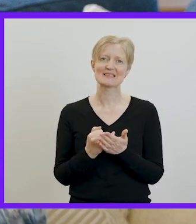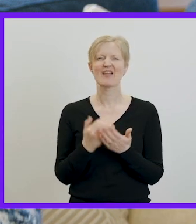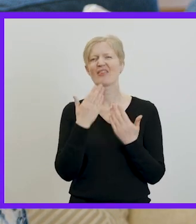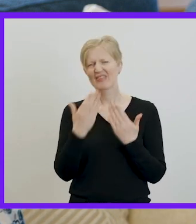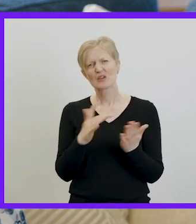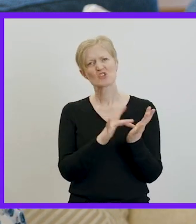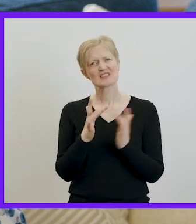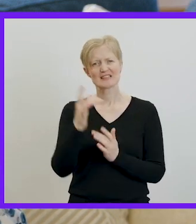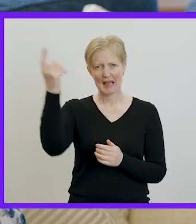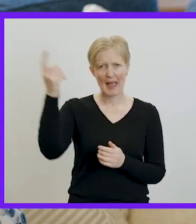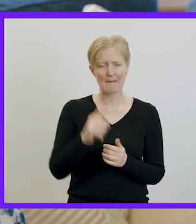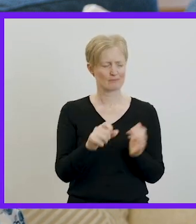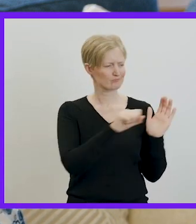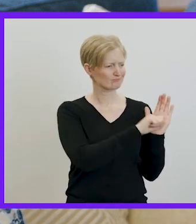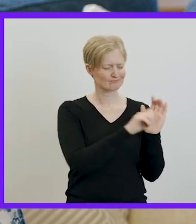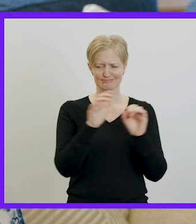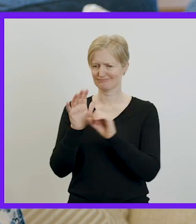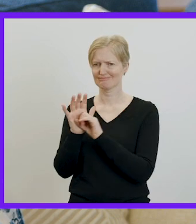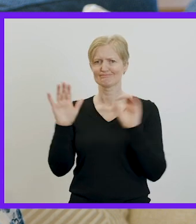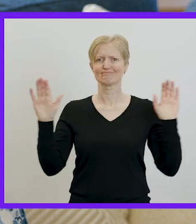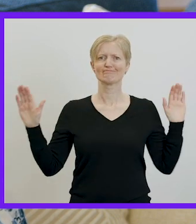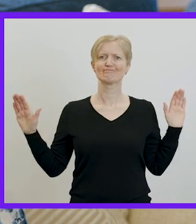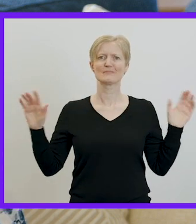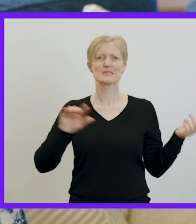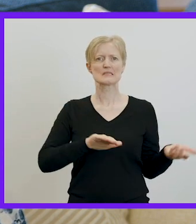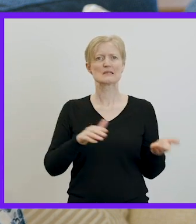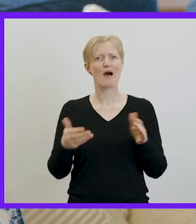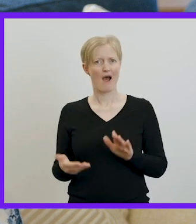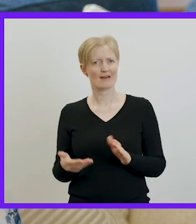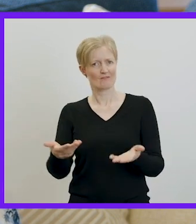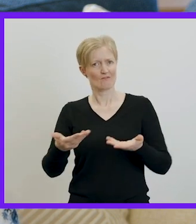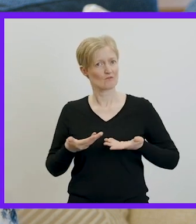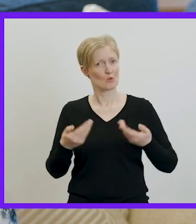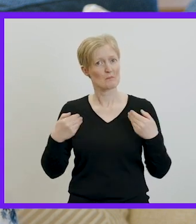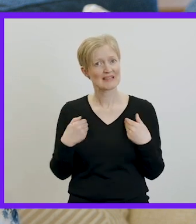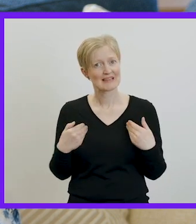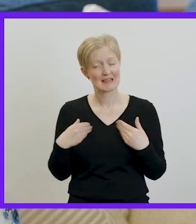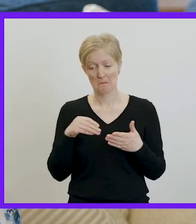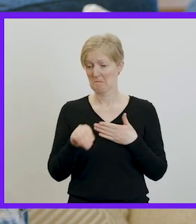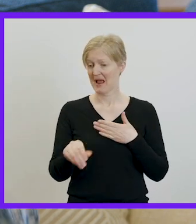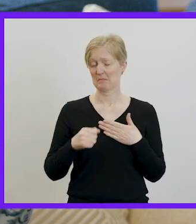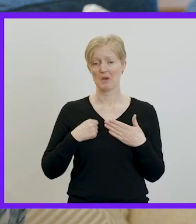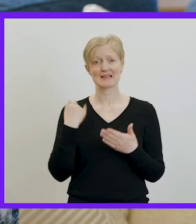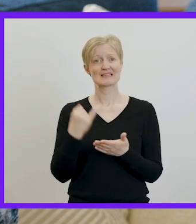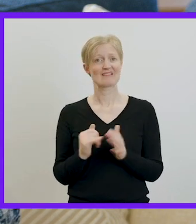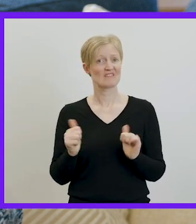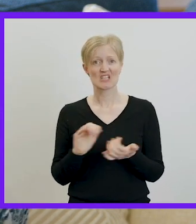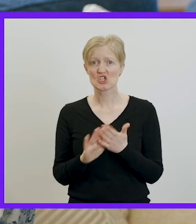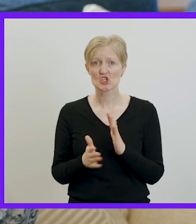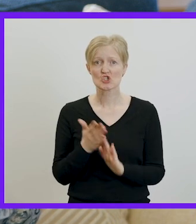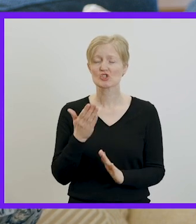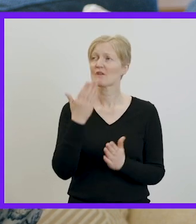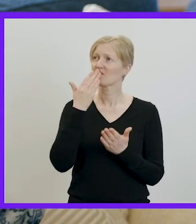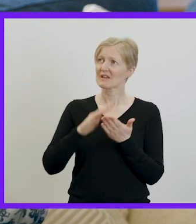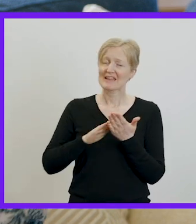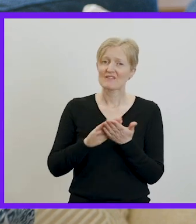I thank you that Jesus came and died on the cross for me and He paid the penalty for my sin. I ask you to forgive me and